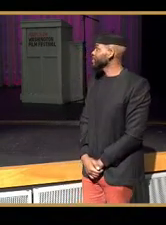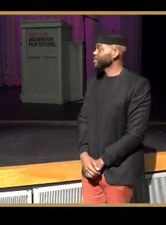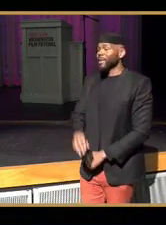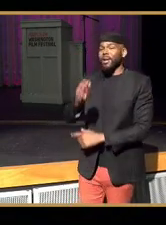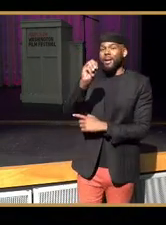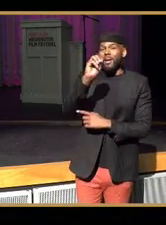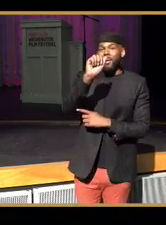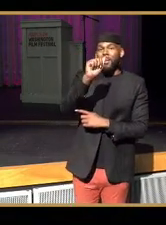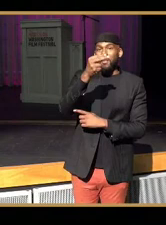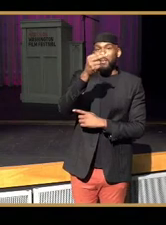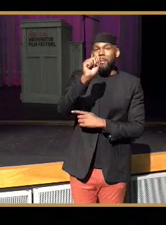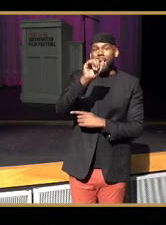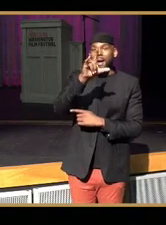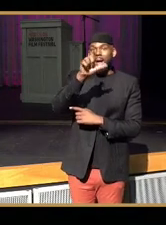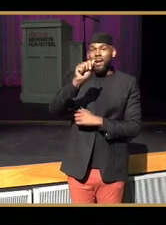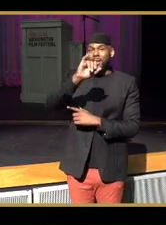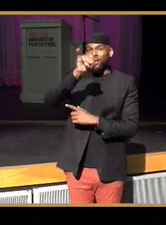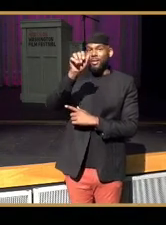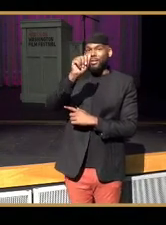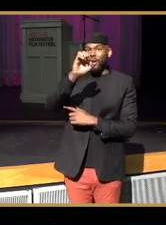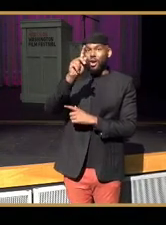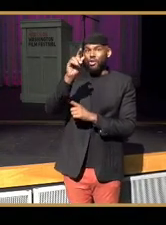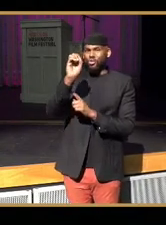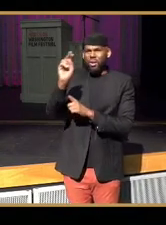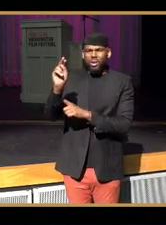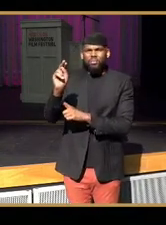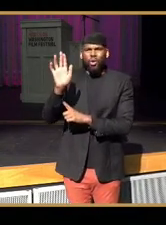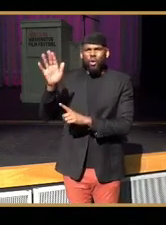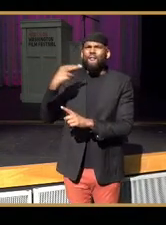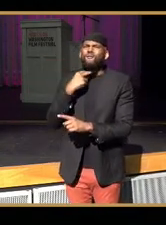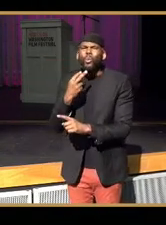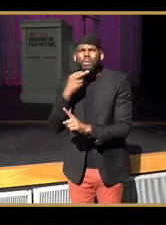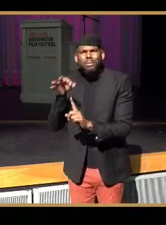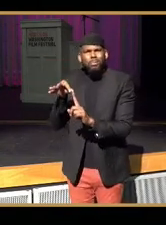Mahalia Jackson, What was special about her voice?